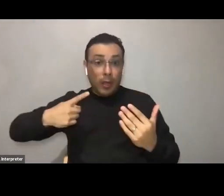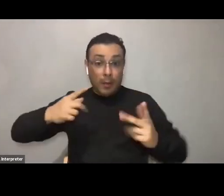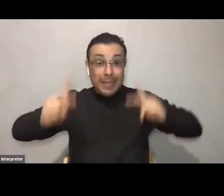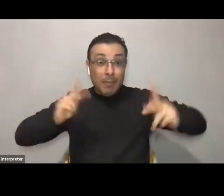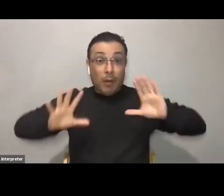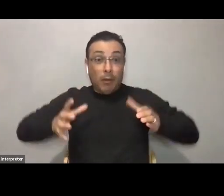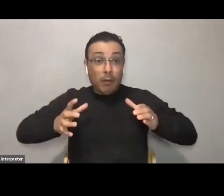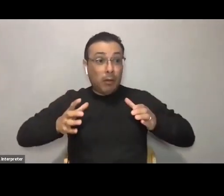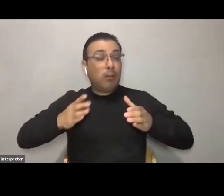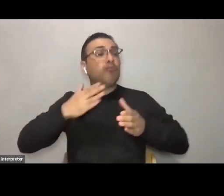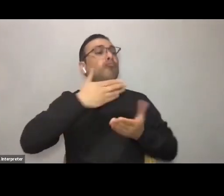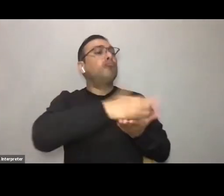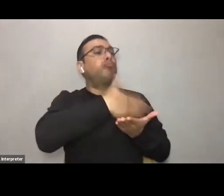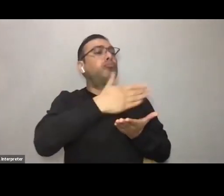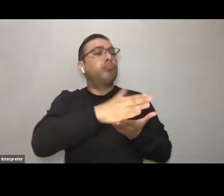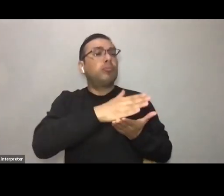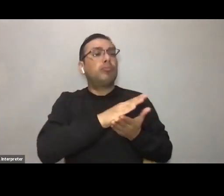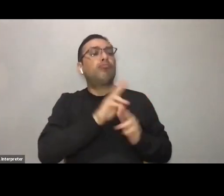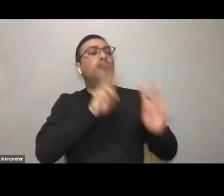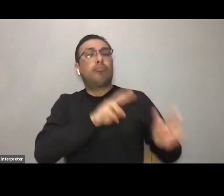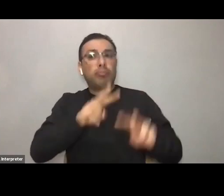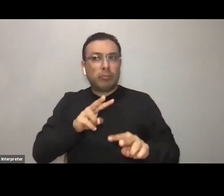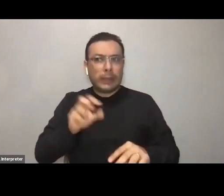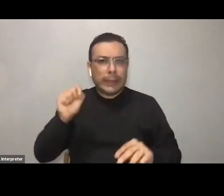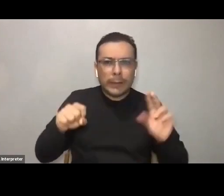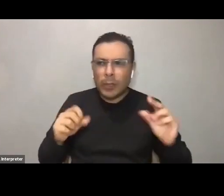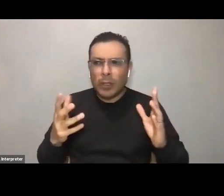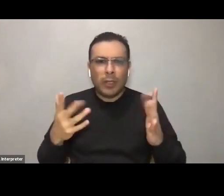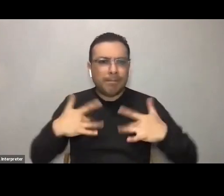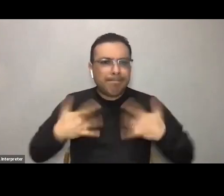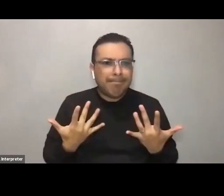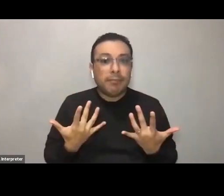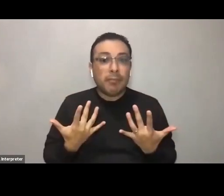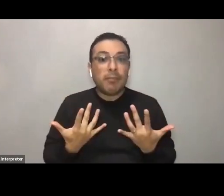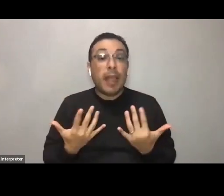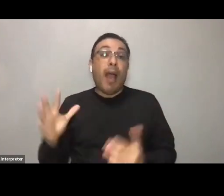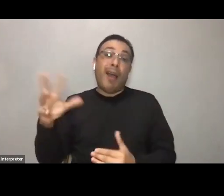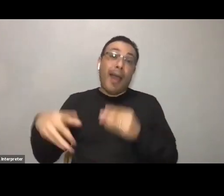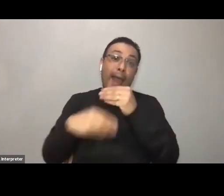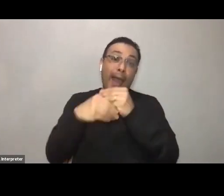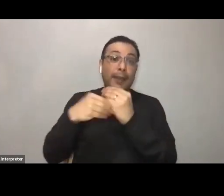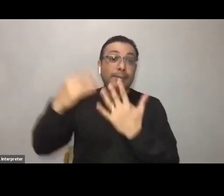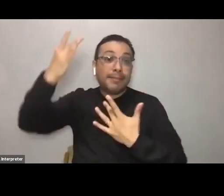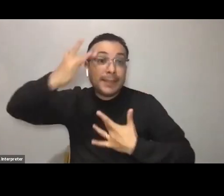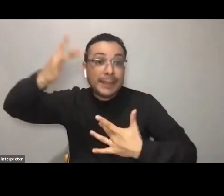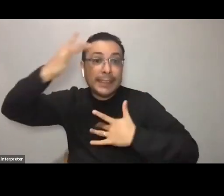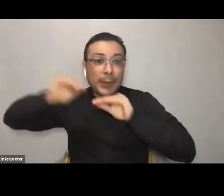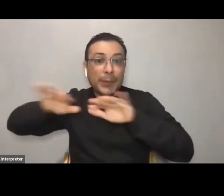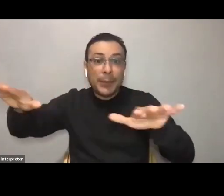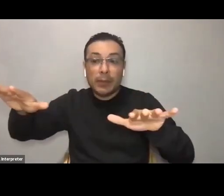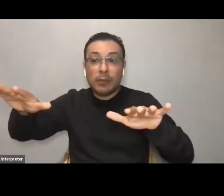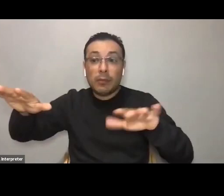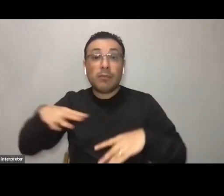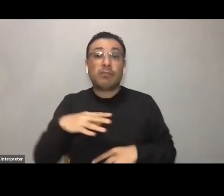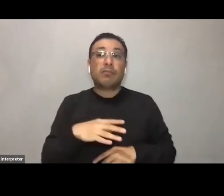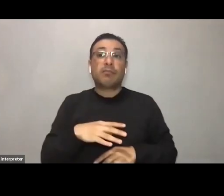diversity, and of course, serious health concerns. And for many of us, great personal stress. So I just want